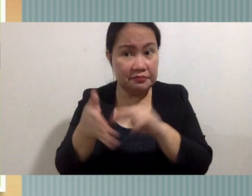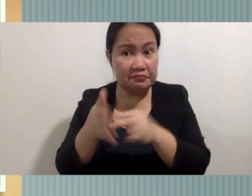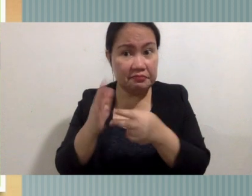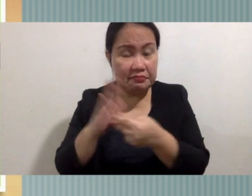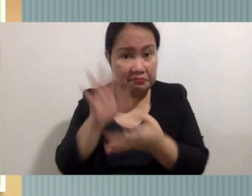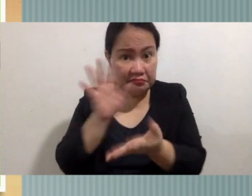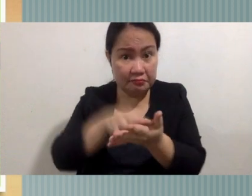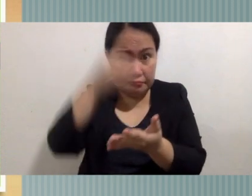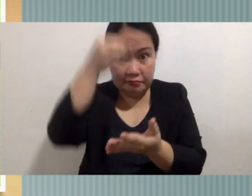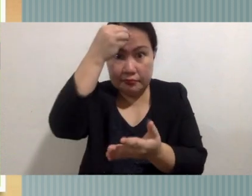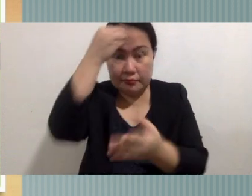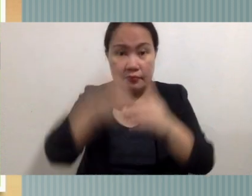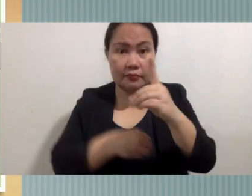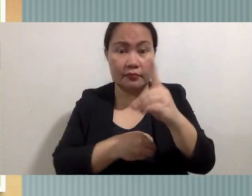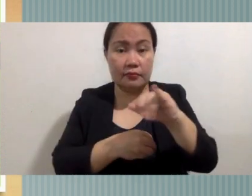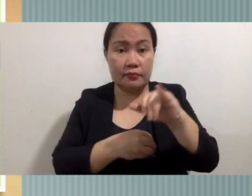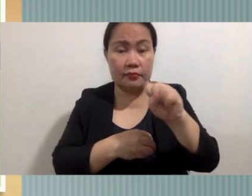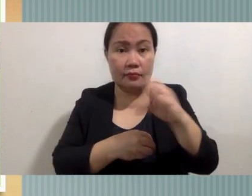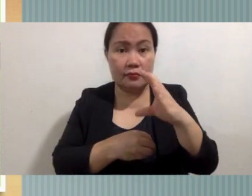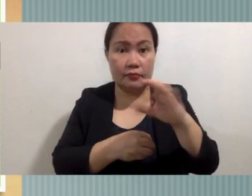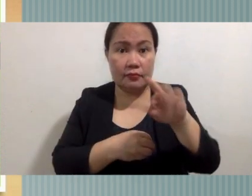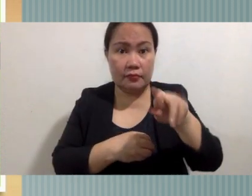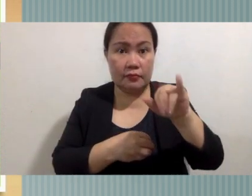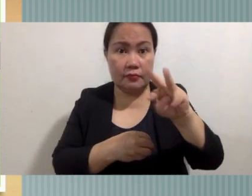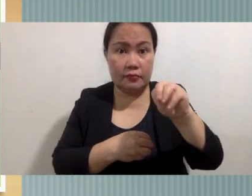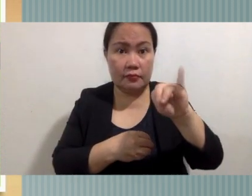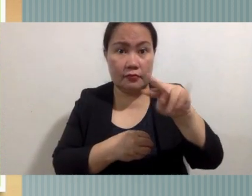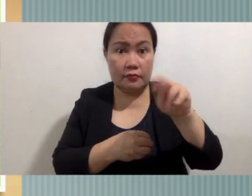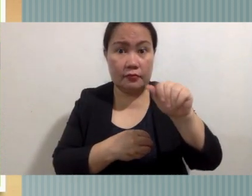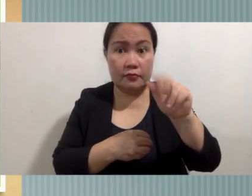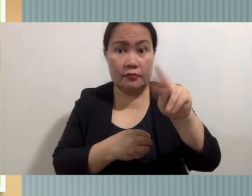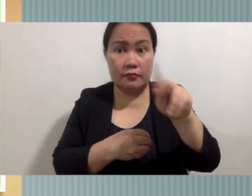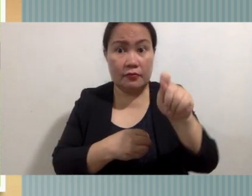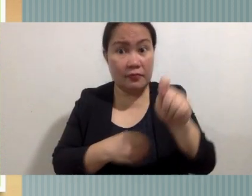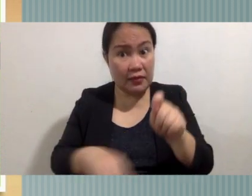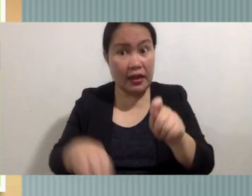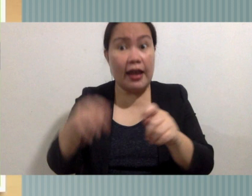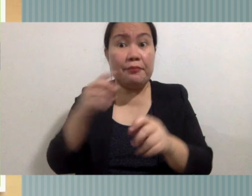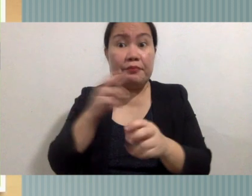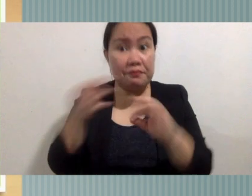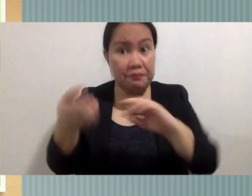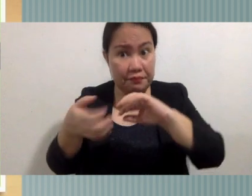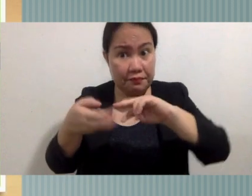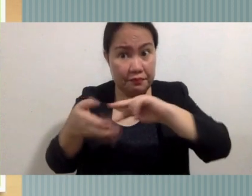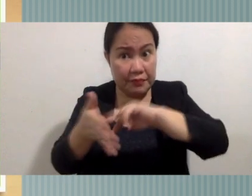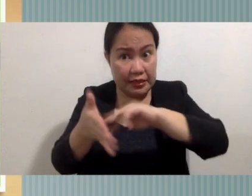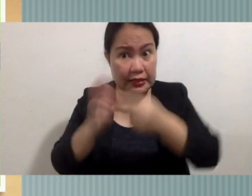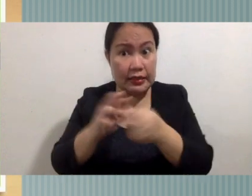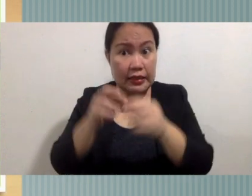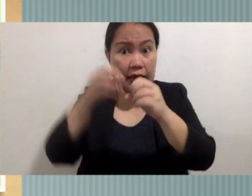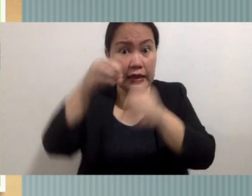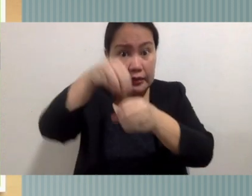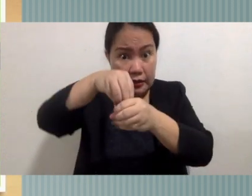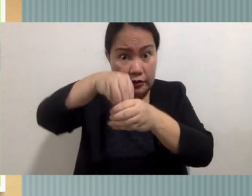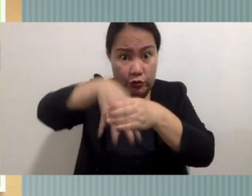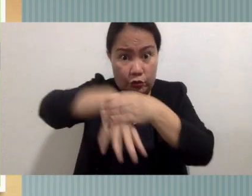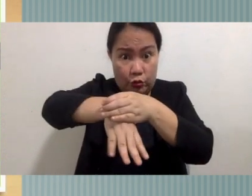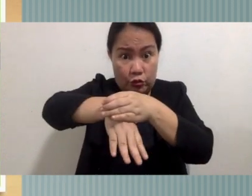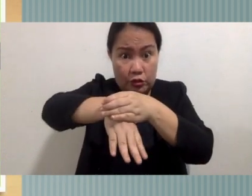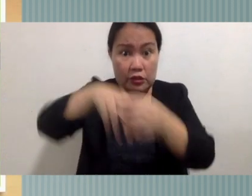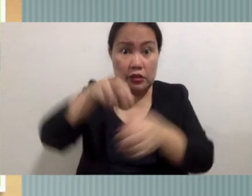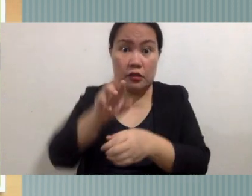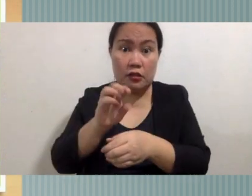will learn that the roots are real numbers and equal. So,